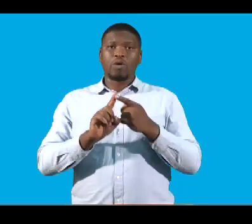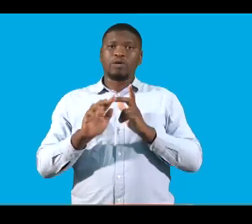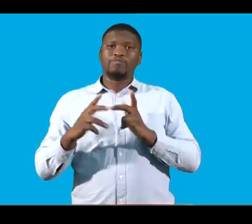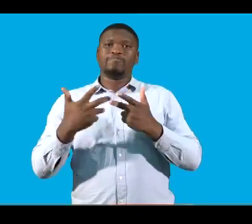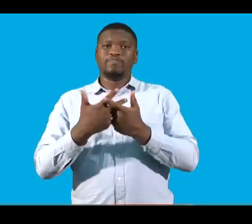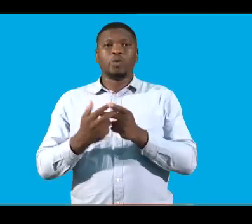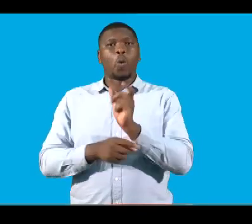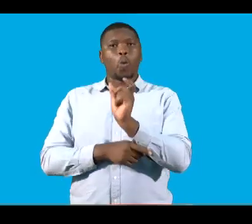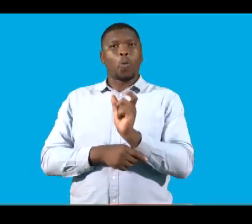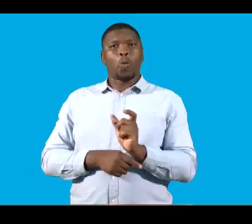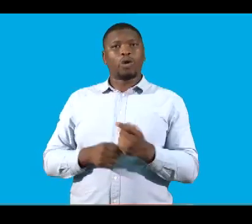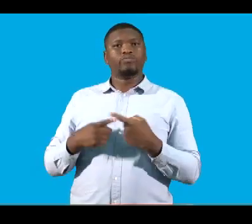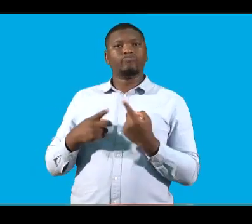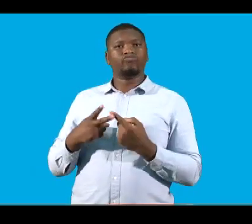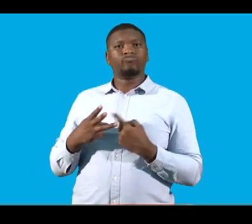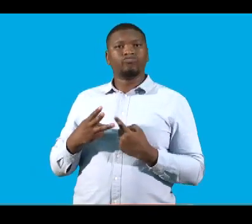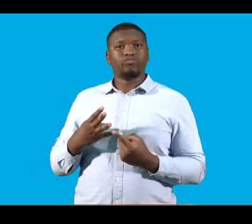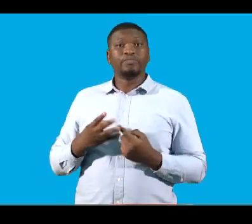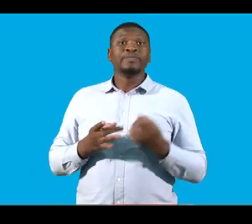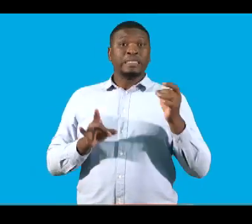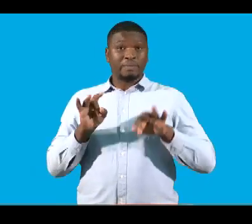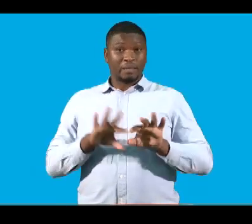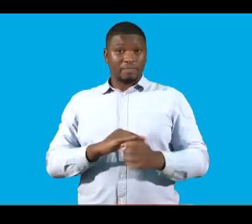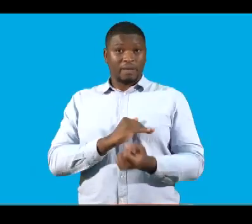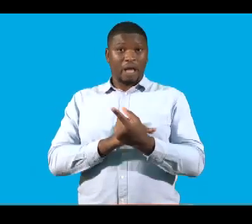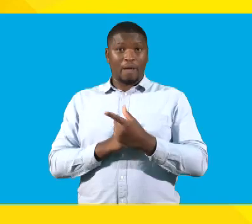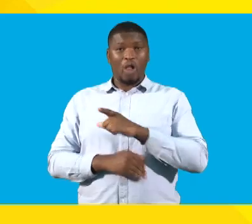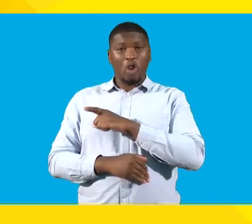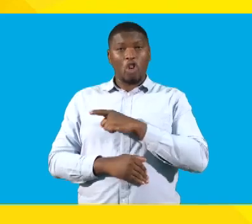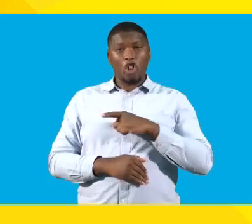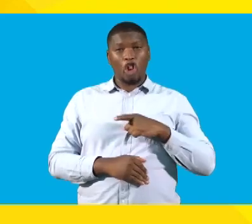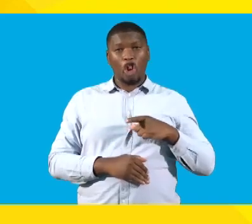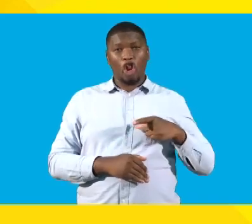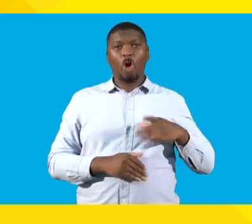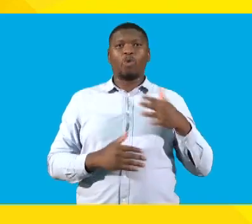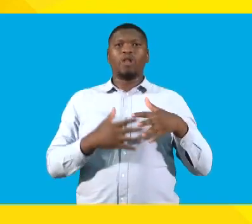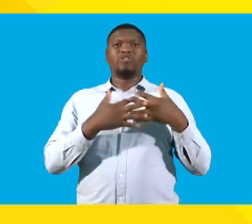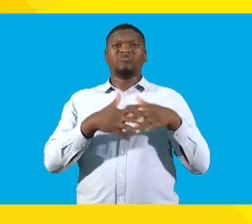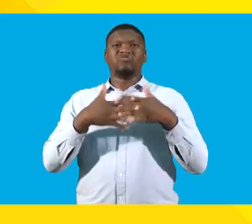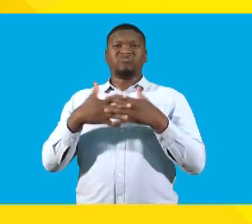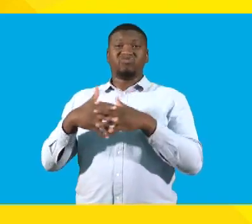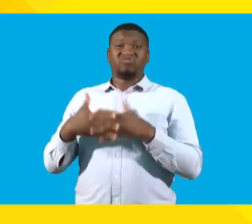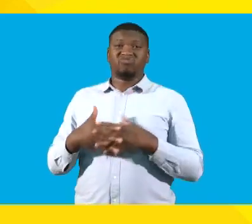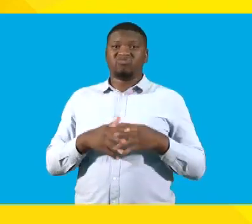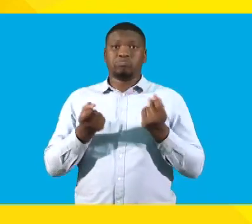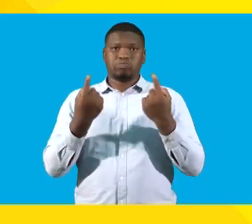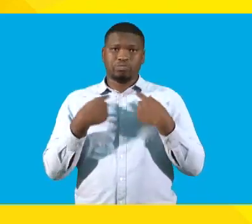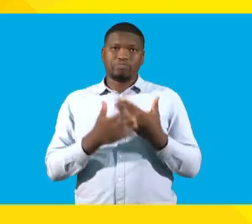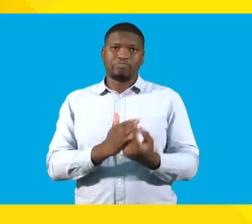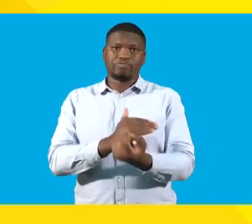that you adhere to the word count. Often essays that are too long lack coherence and become